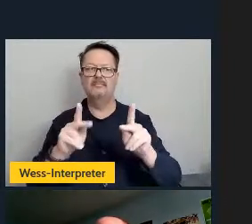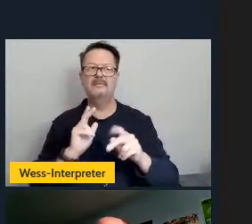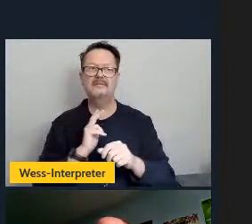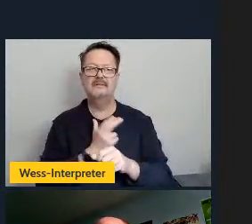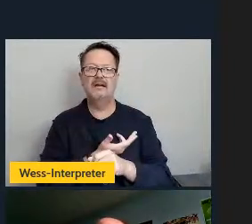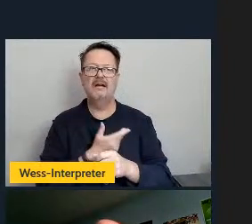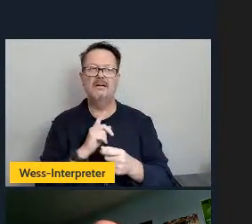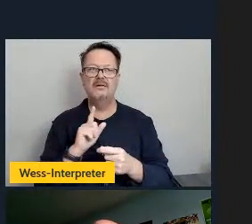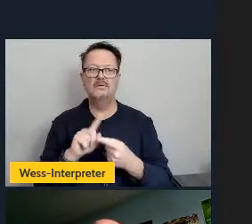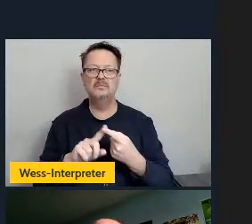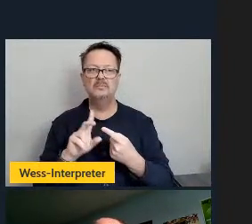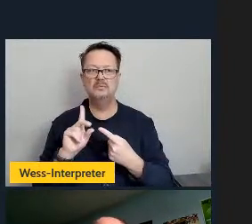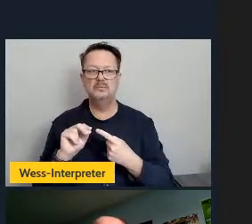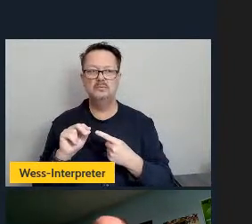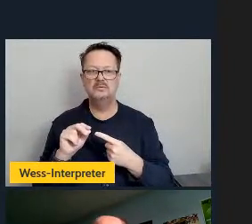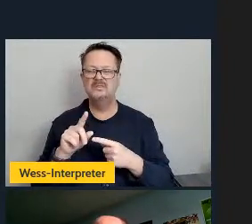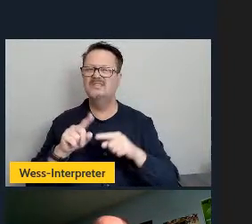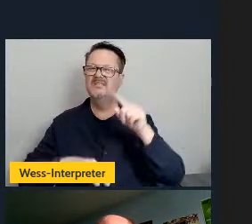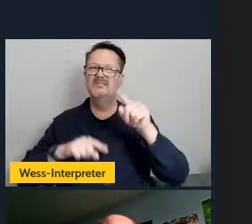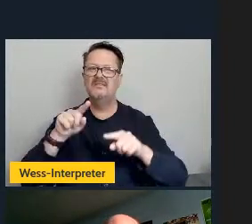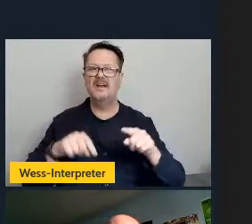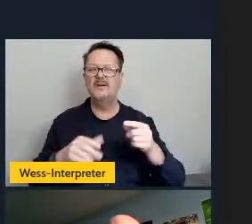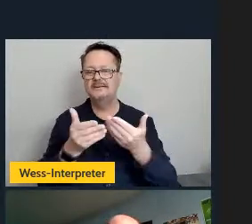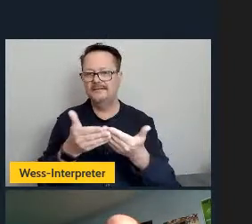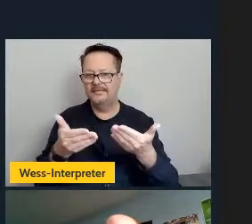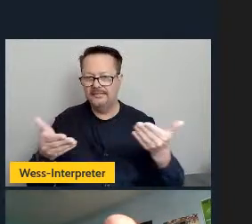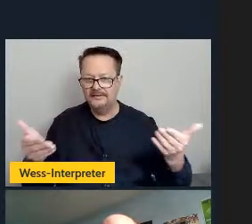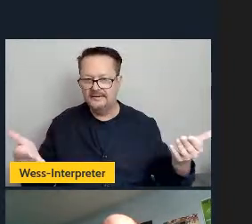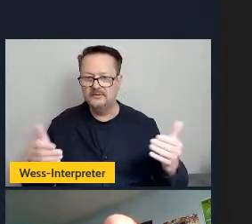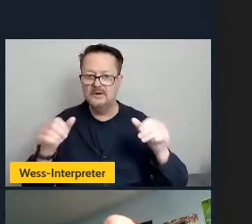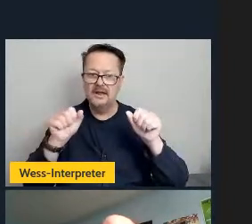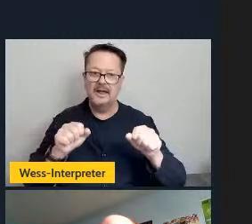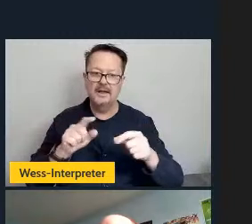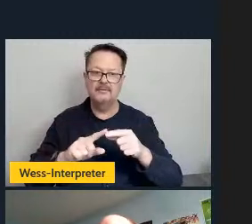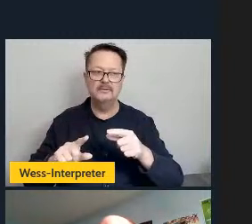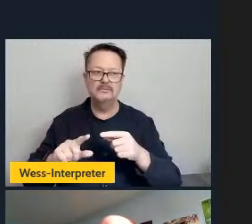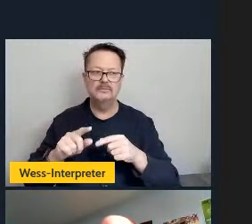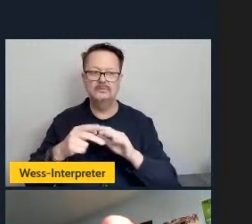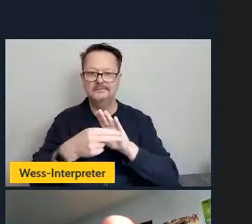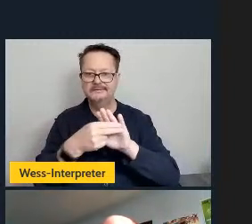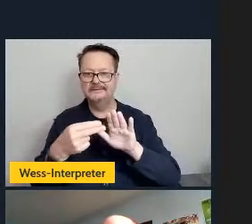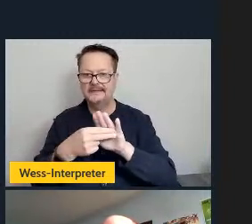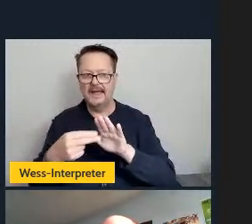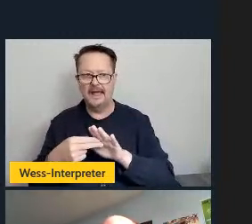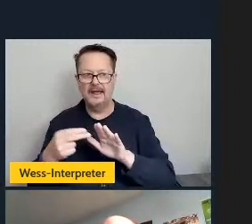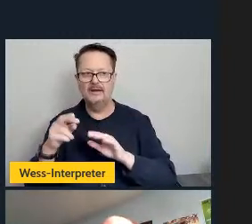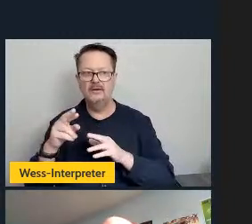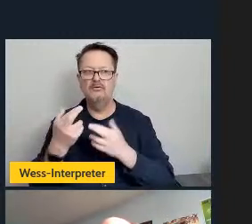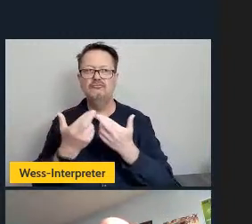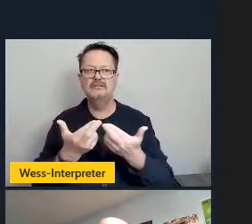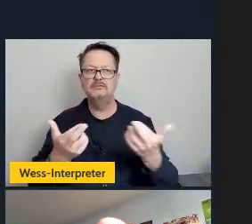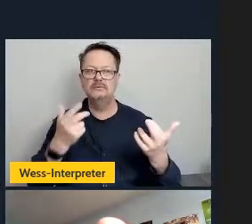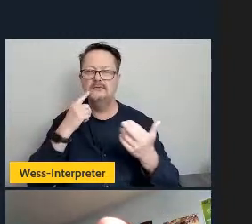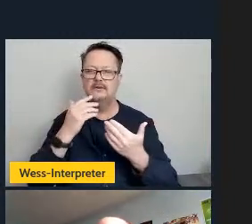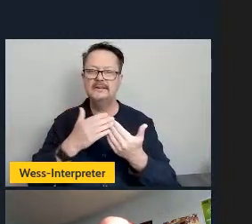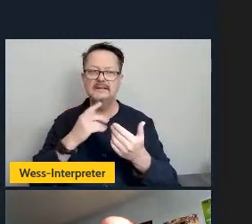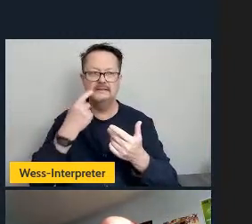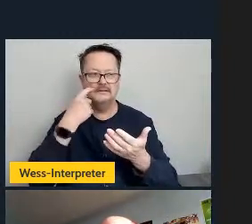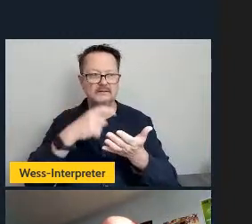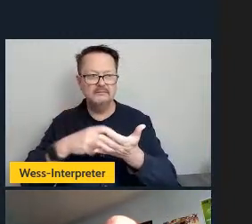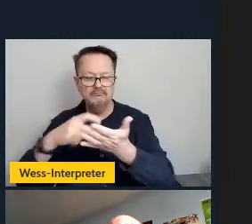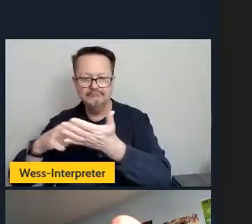do various things, such as we're able to tag resources for easy location. And